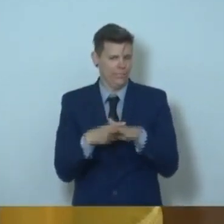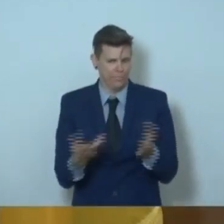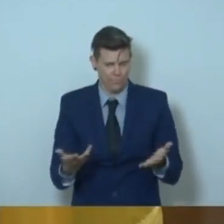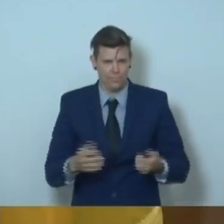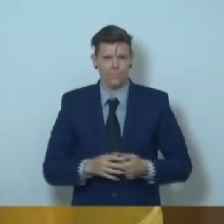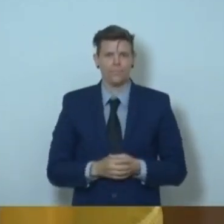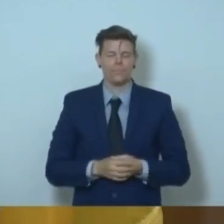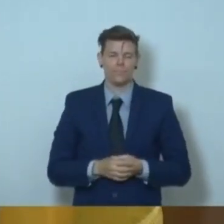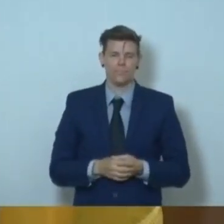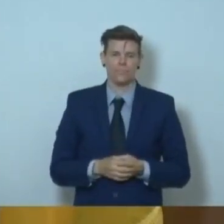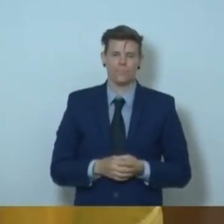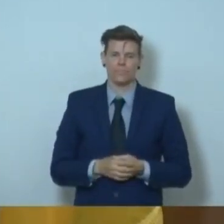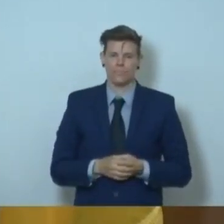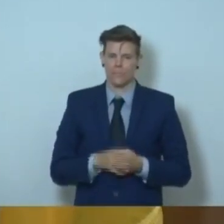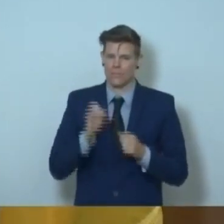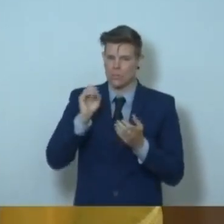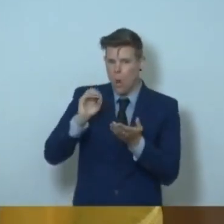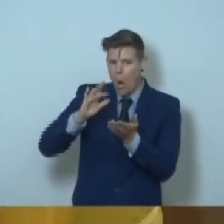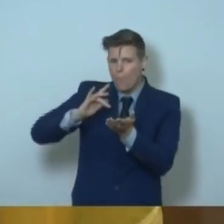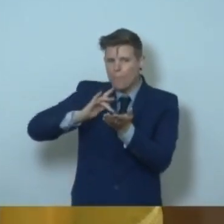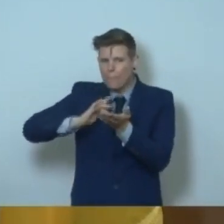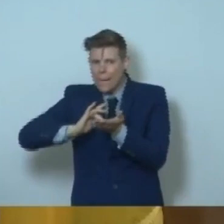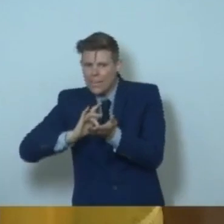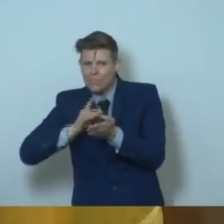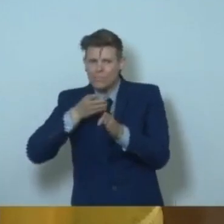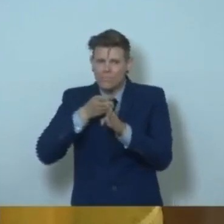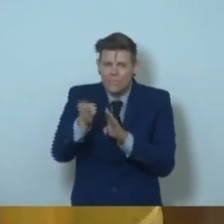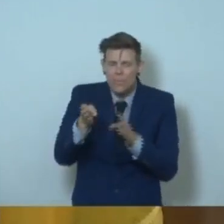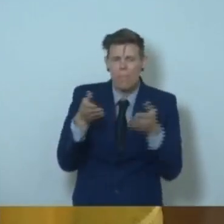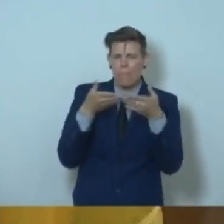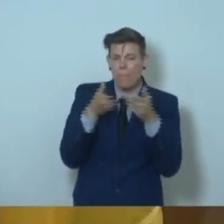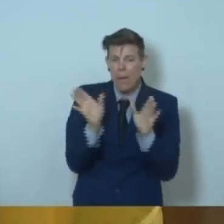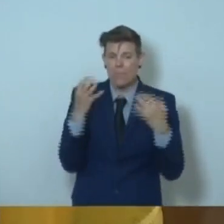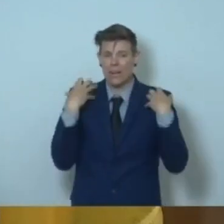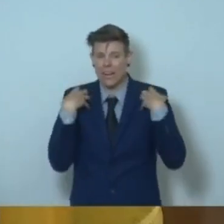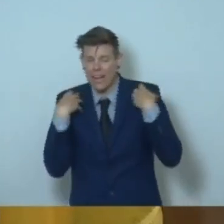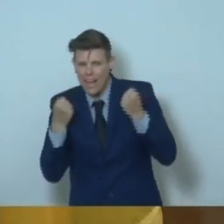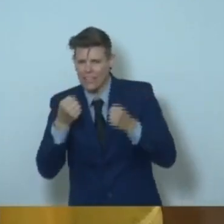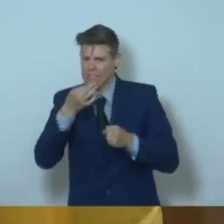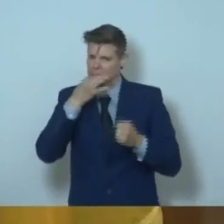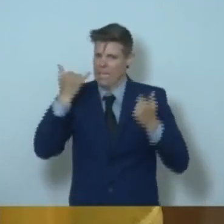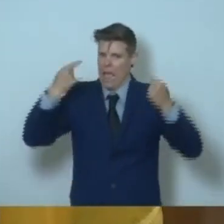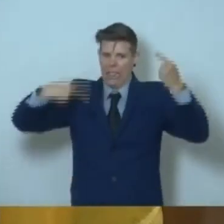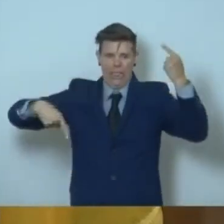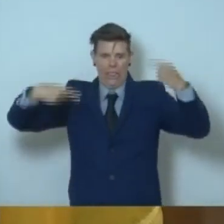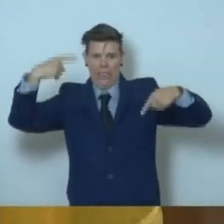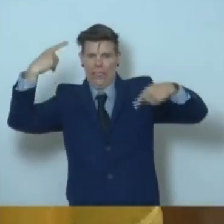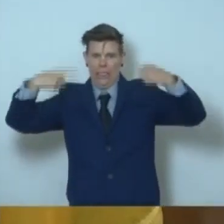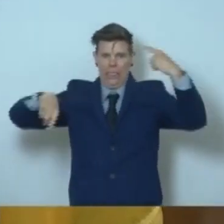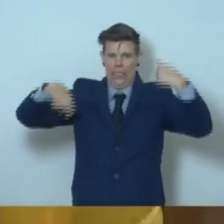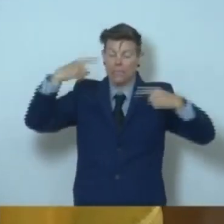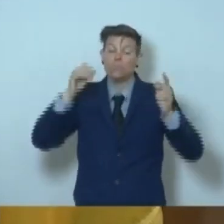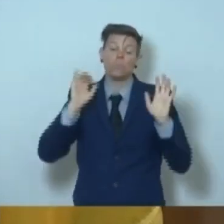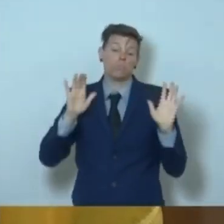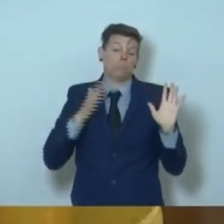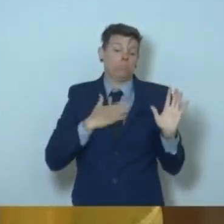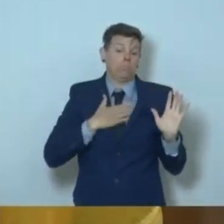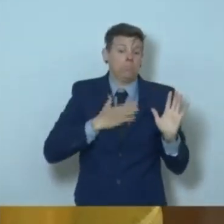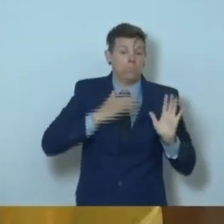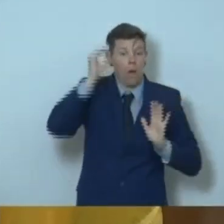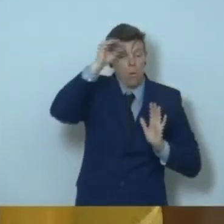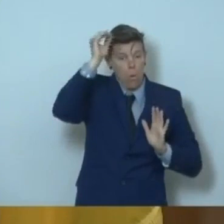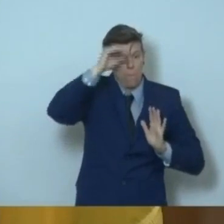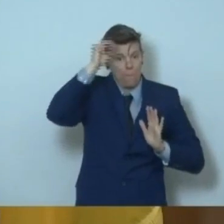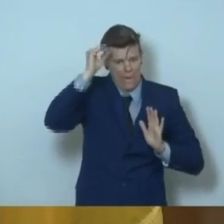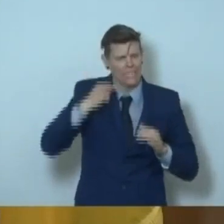medical professionals and public health experts will continue to debate this. But my opinion is we should know